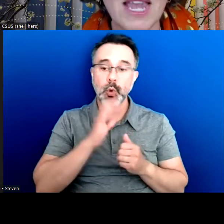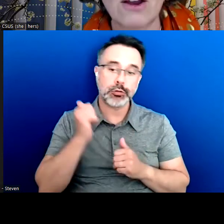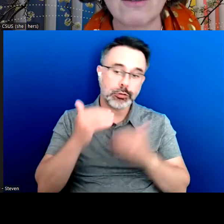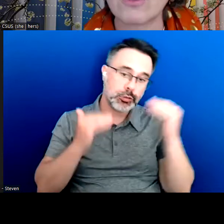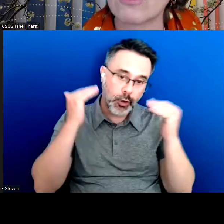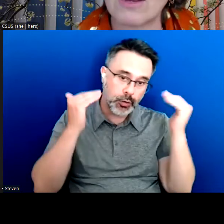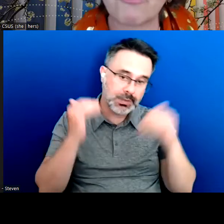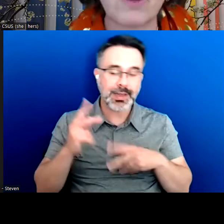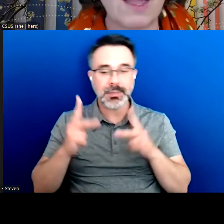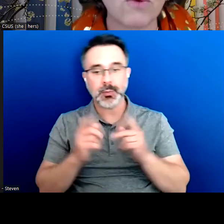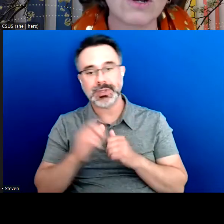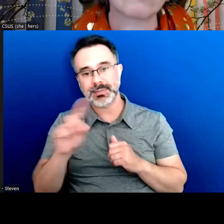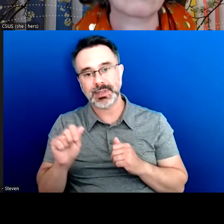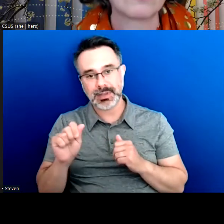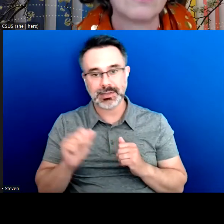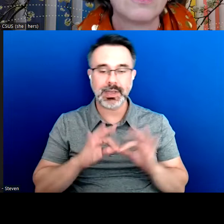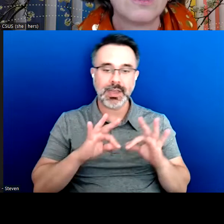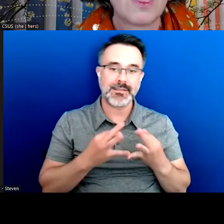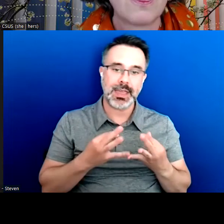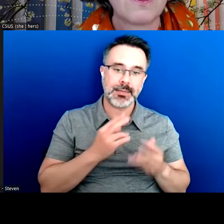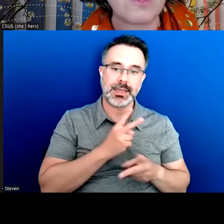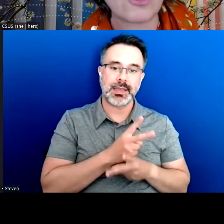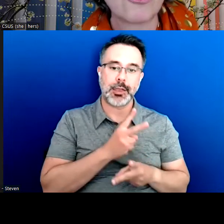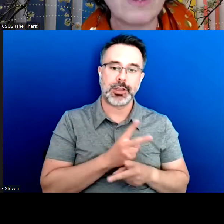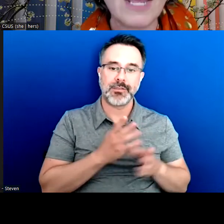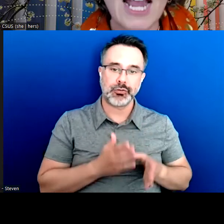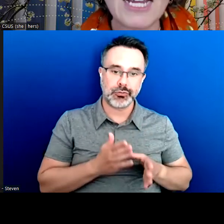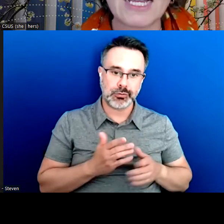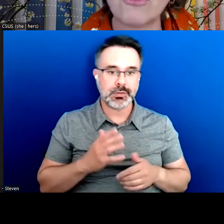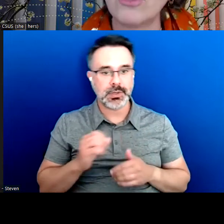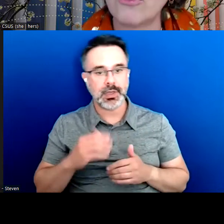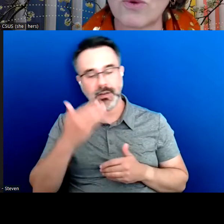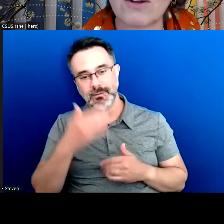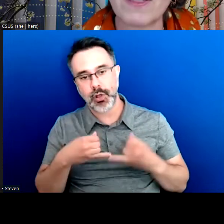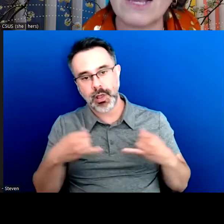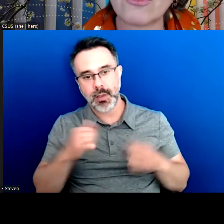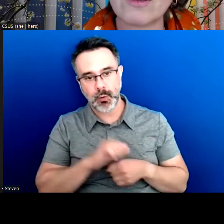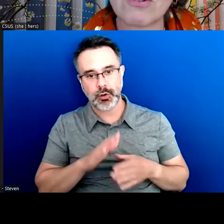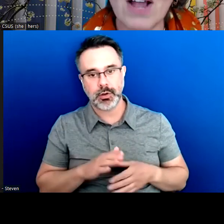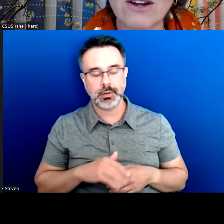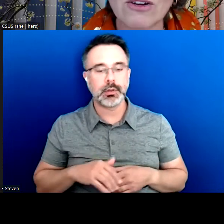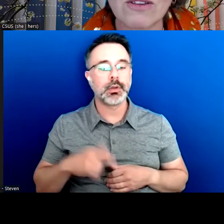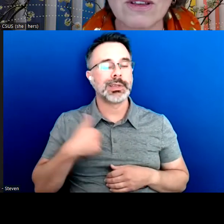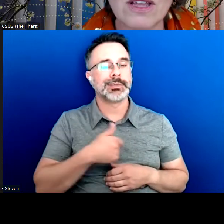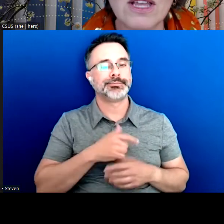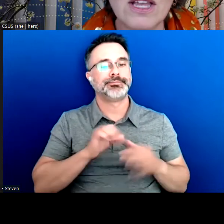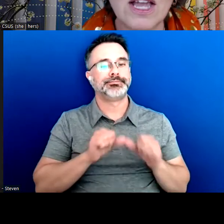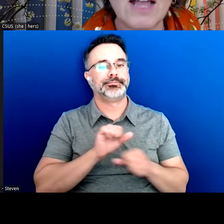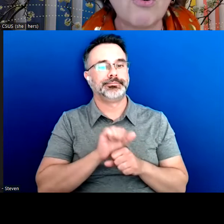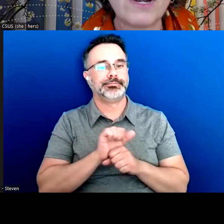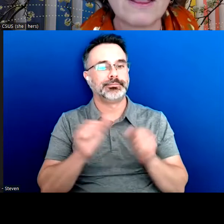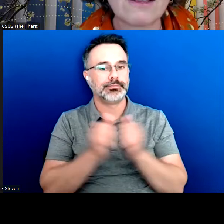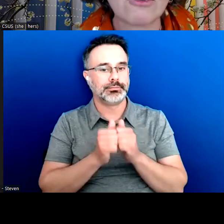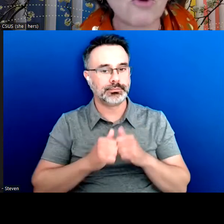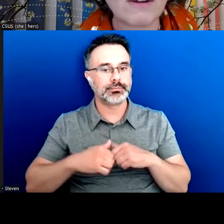family caregivers, and frontline workers. They urged CDA to continue to work with agency providers